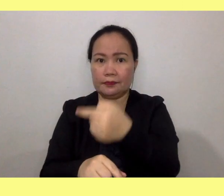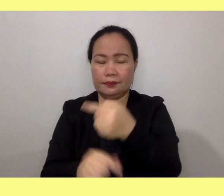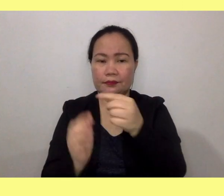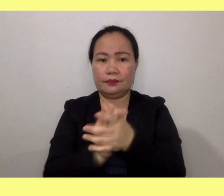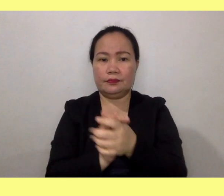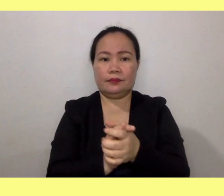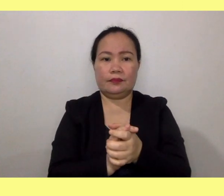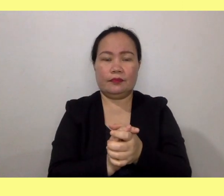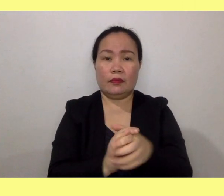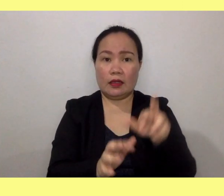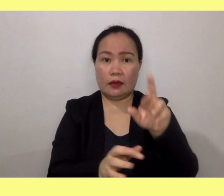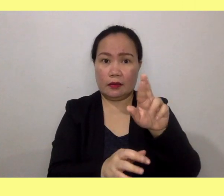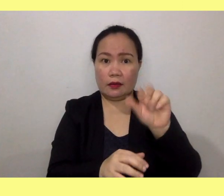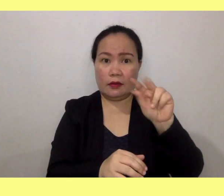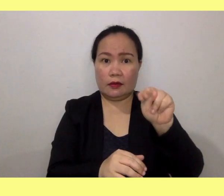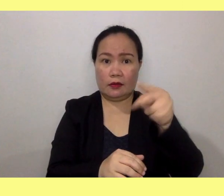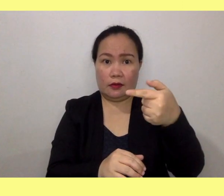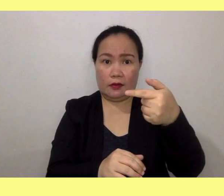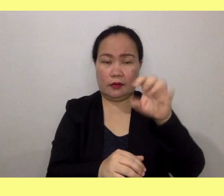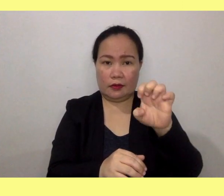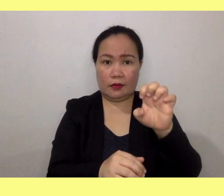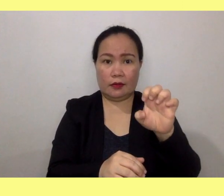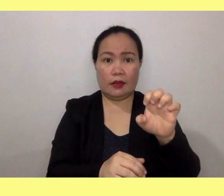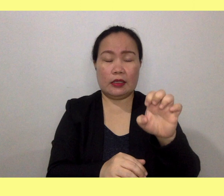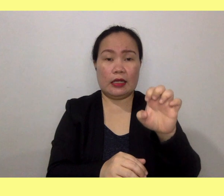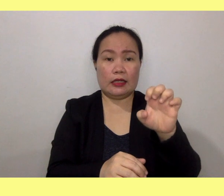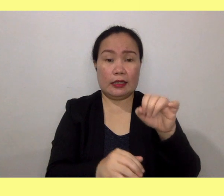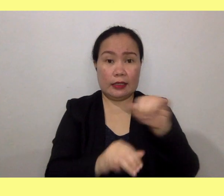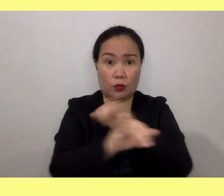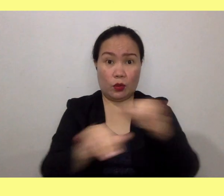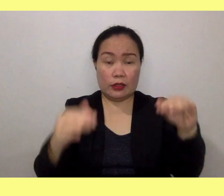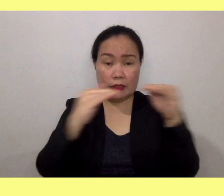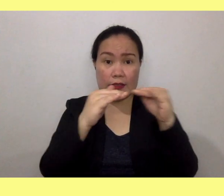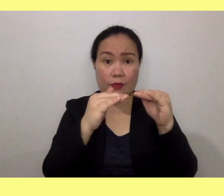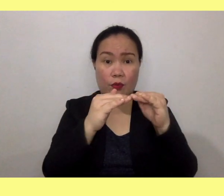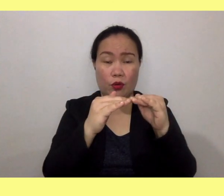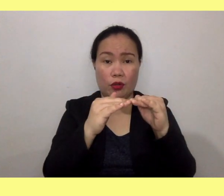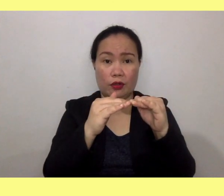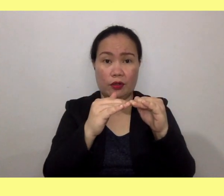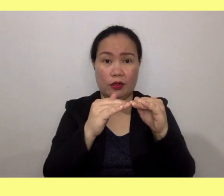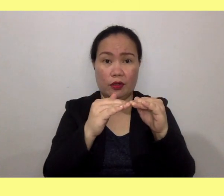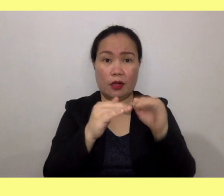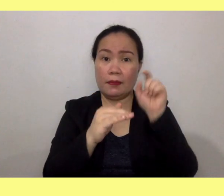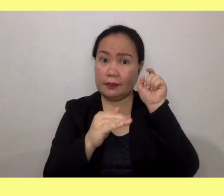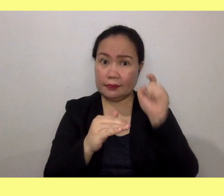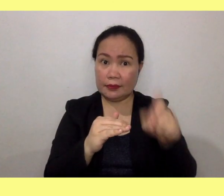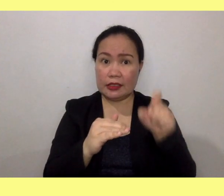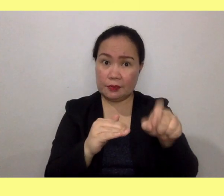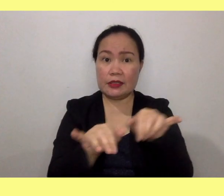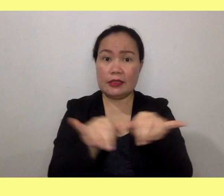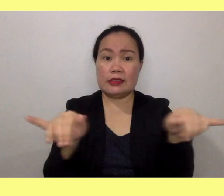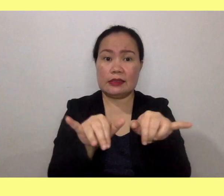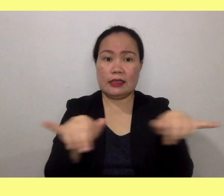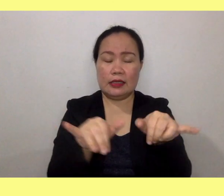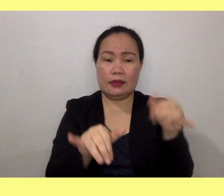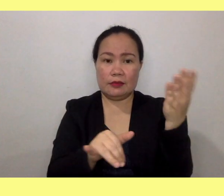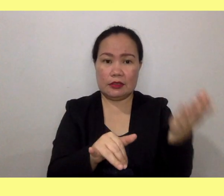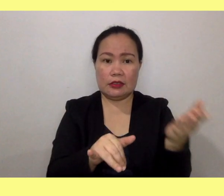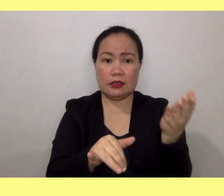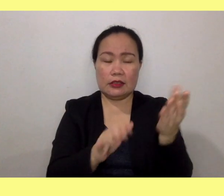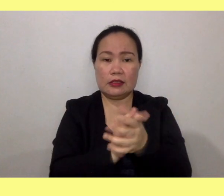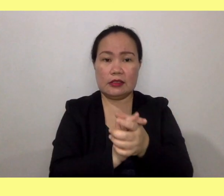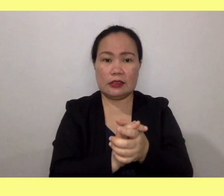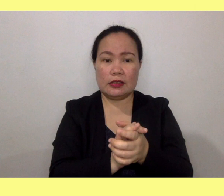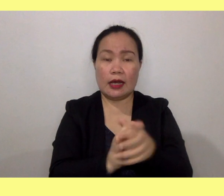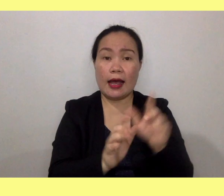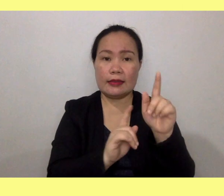be the range. And then take note that the inequality symbol must be must be the same dito sa